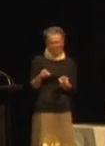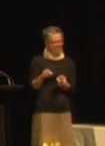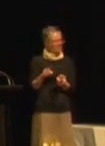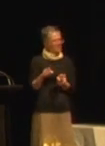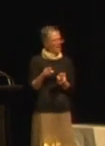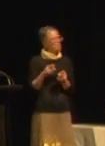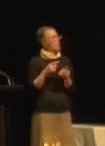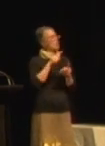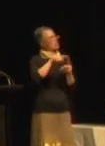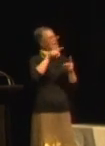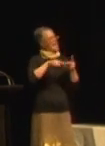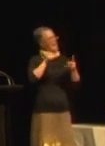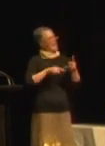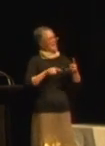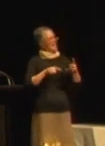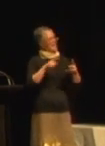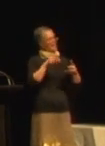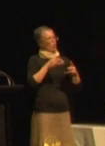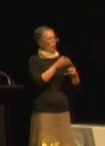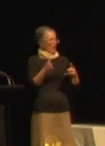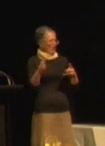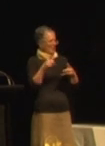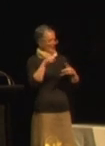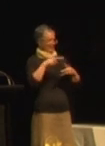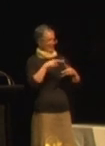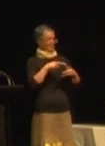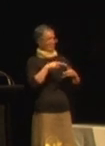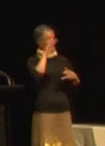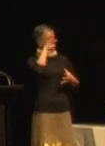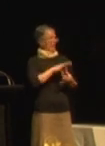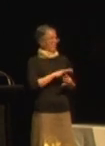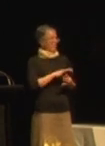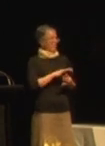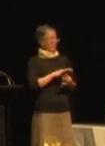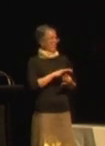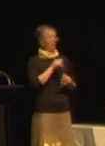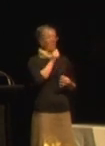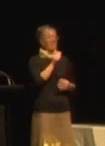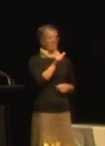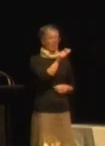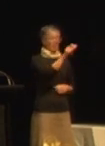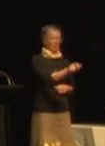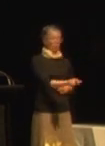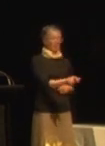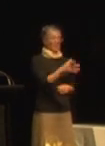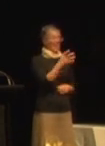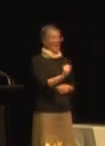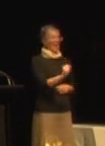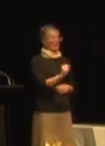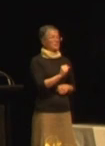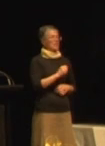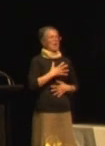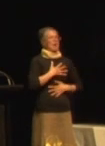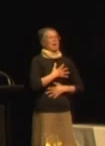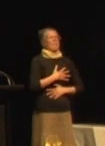One is a faith that if people have an emotional reaction to, emotional encounter with a difficult idea, they'll